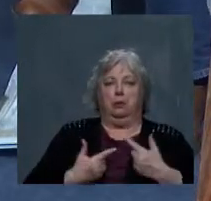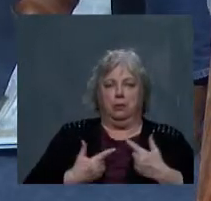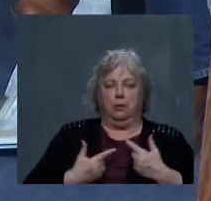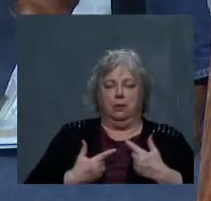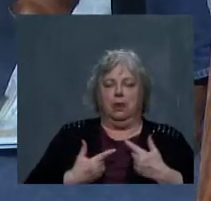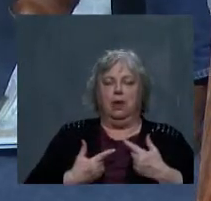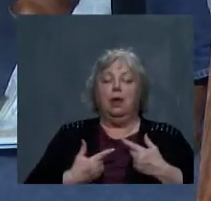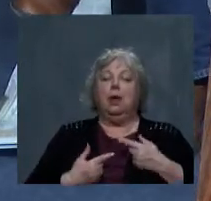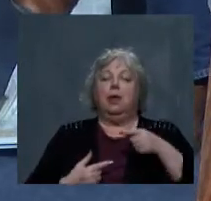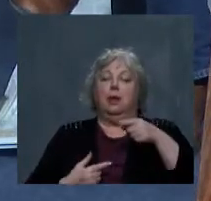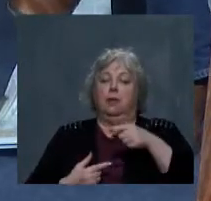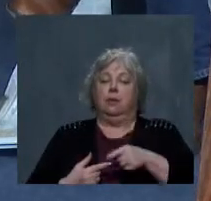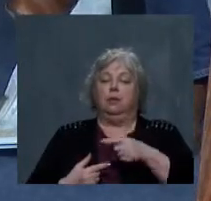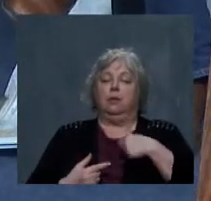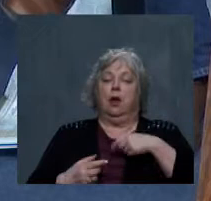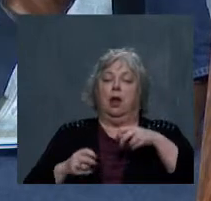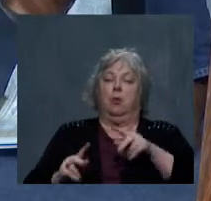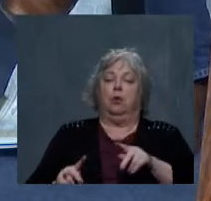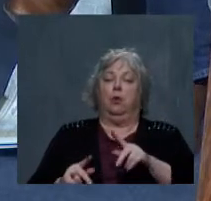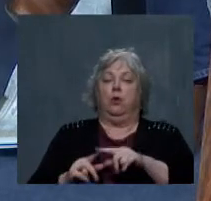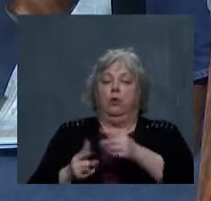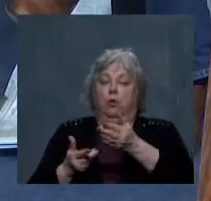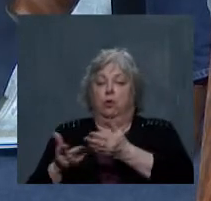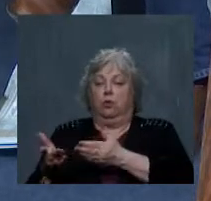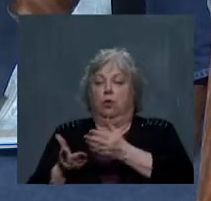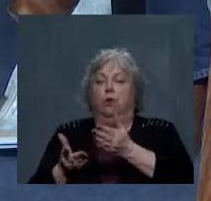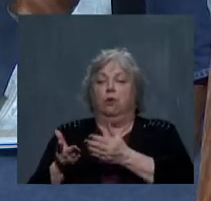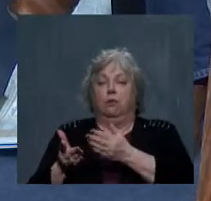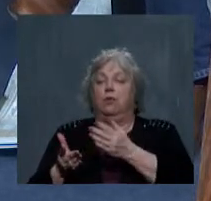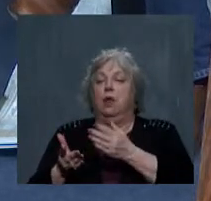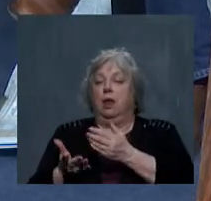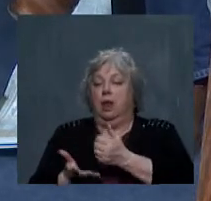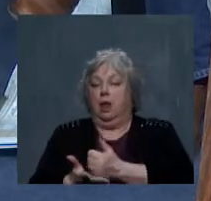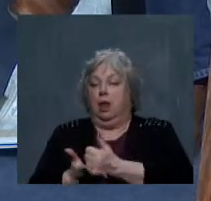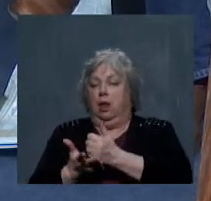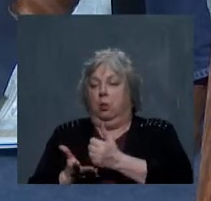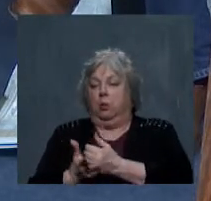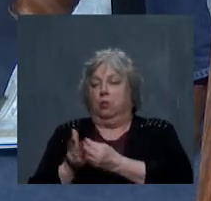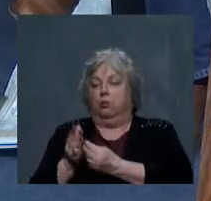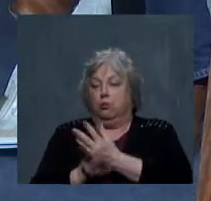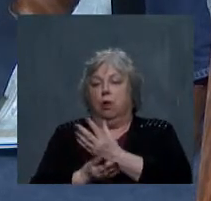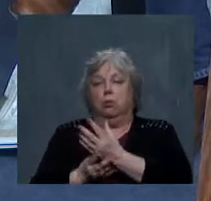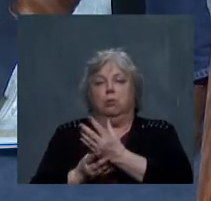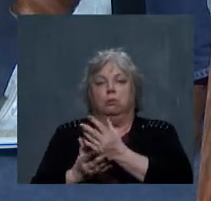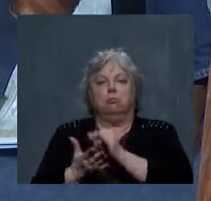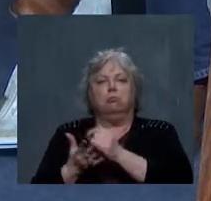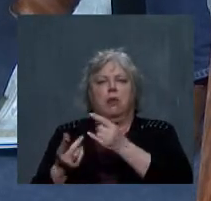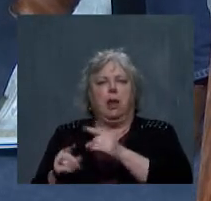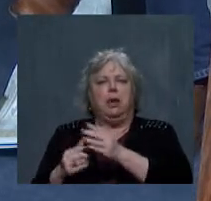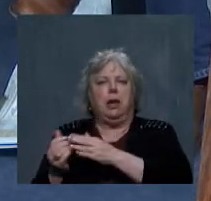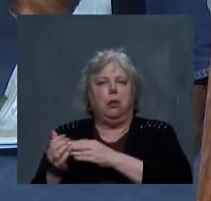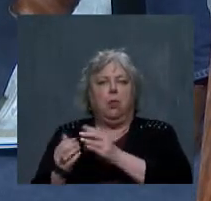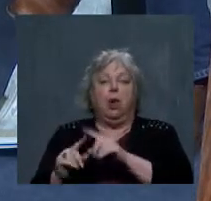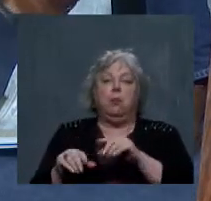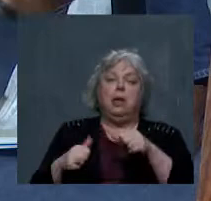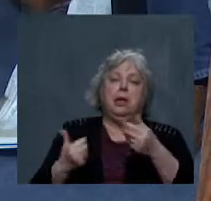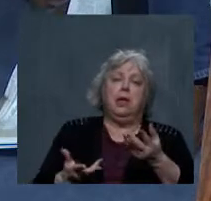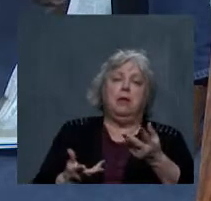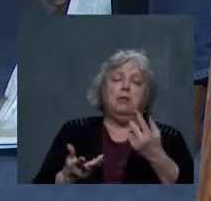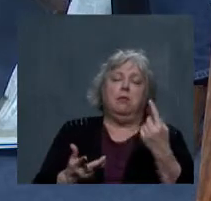opportunity not only to serve the purpose of growth in our city that's happening anyway, give people somewhere to